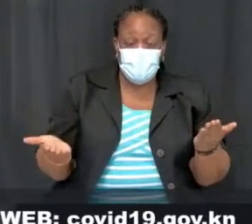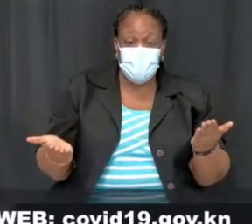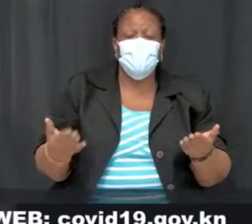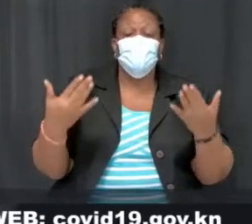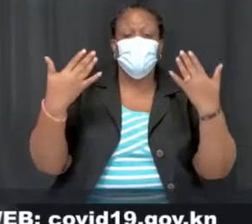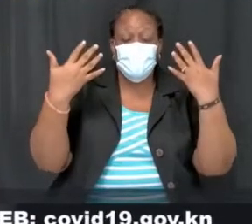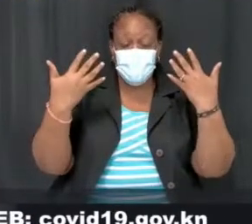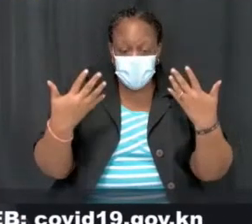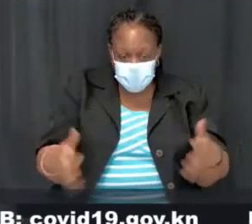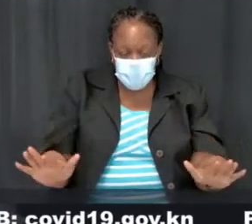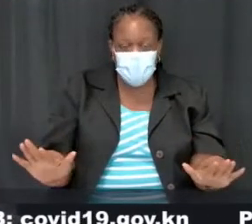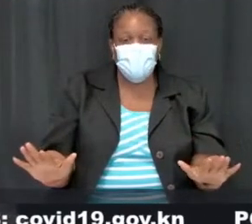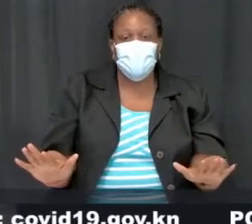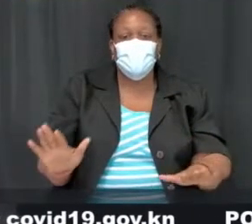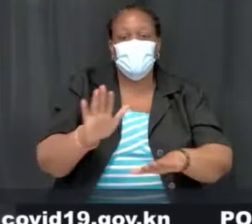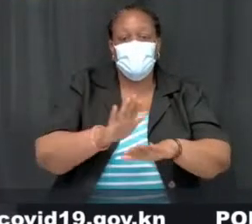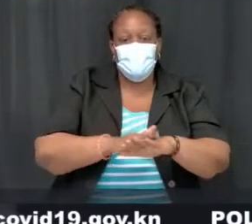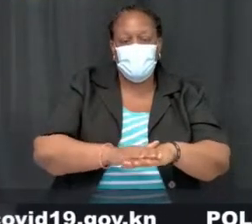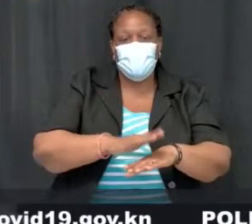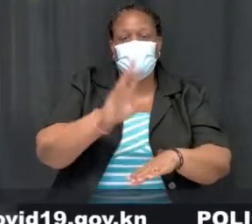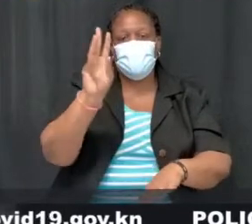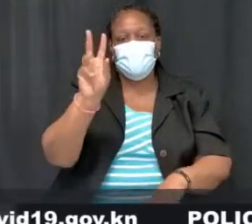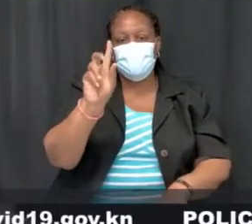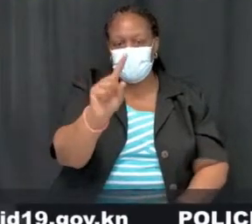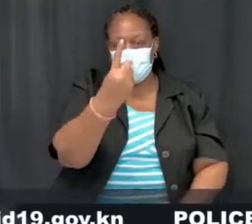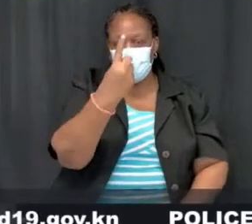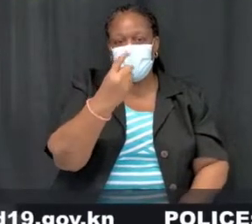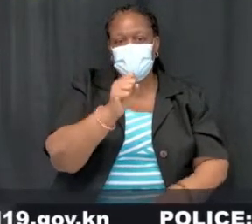be engaging with the British Airways